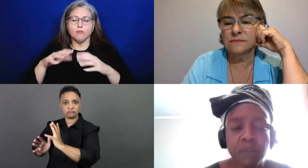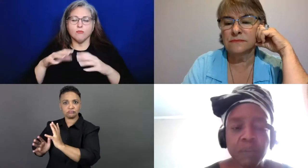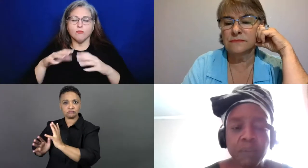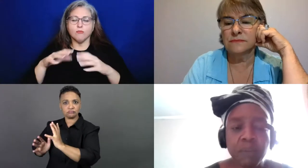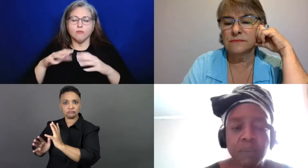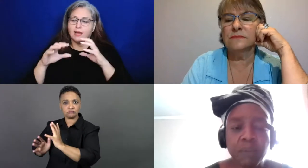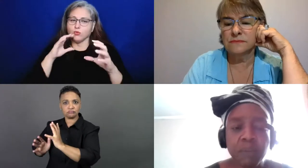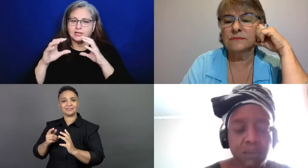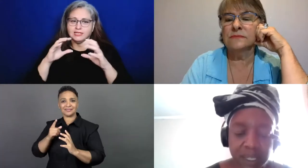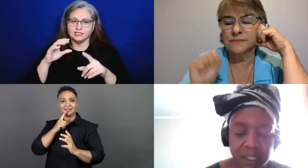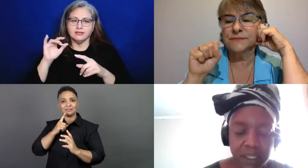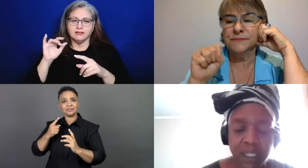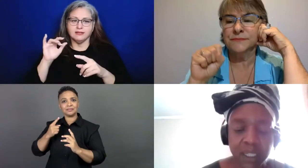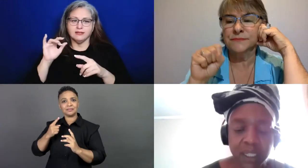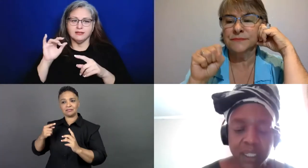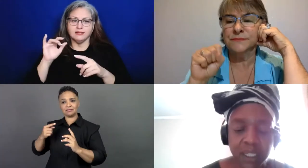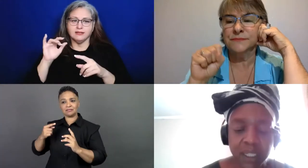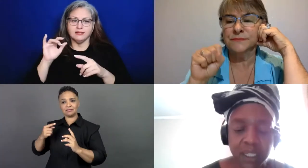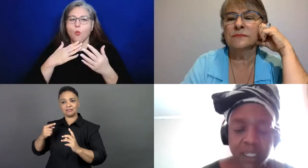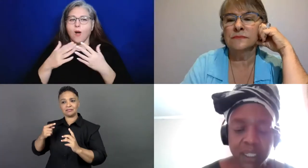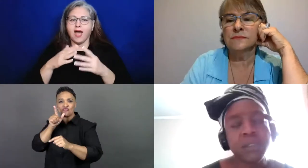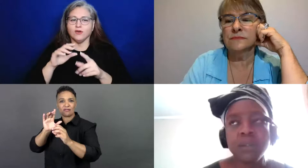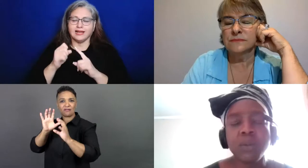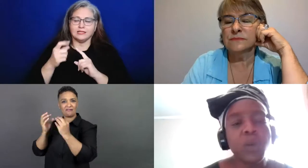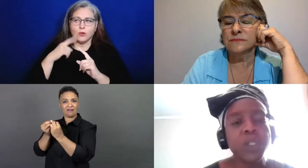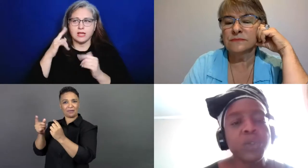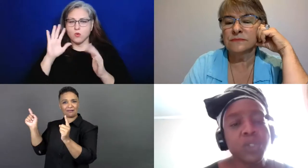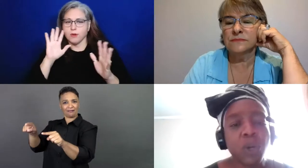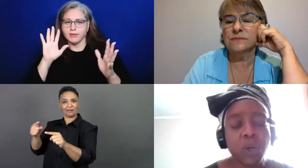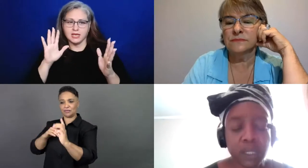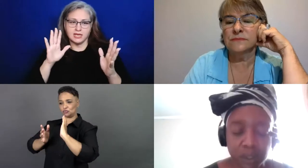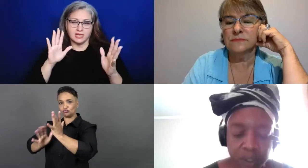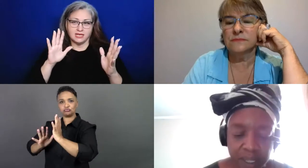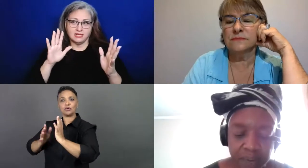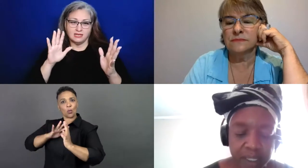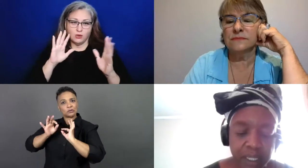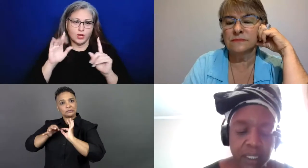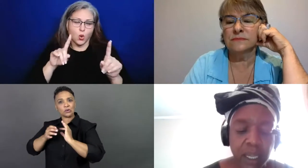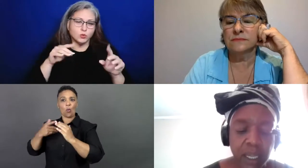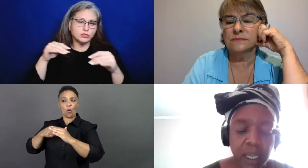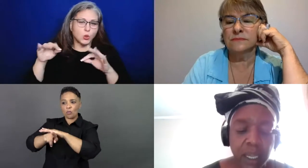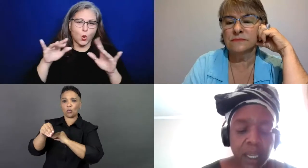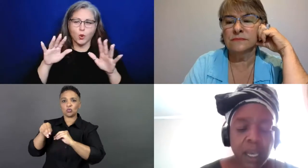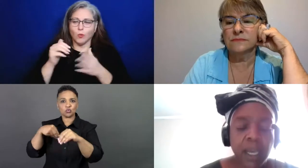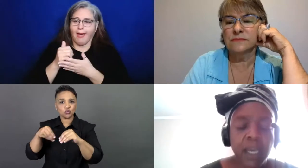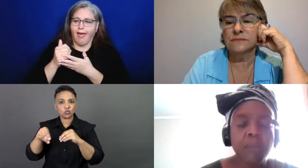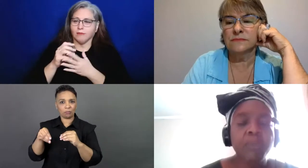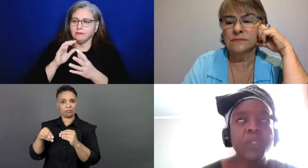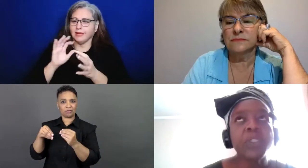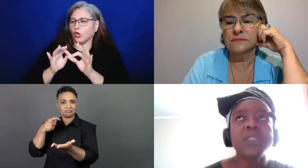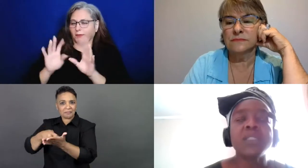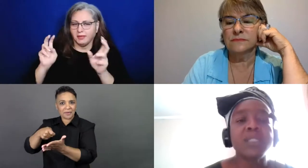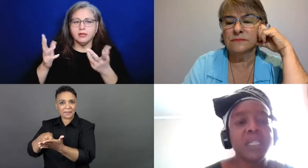know, family gatherings or whatever the case that we will be, you know, going to stores and all stuff like that.